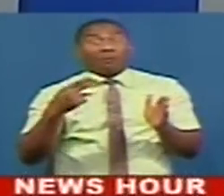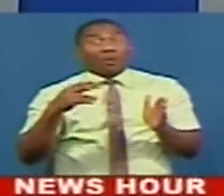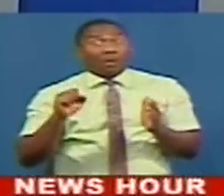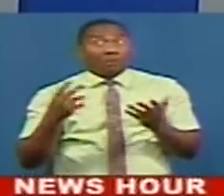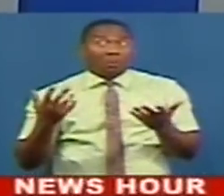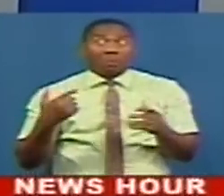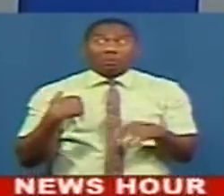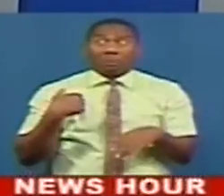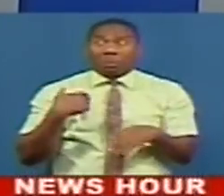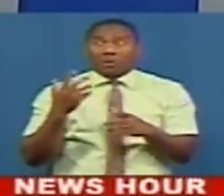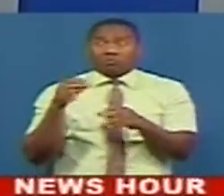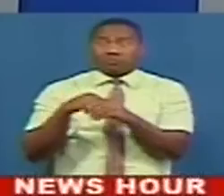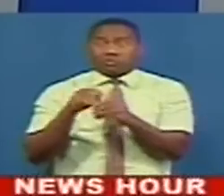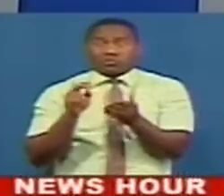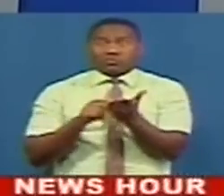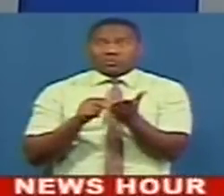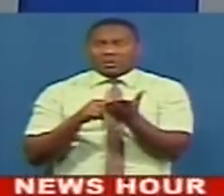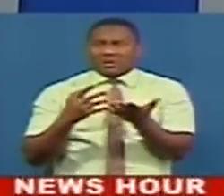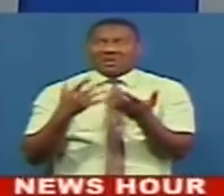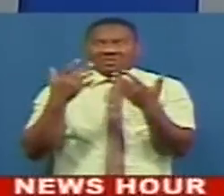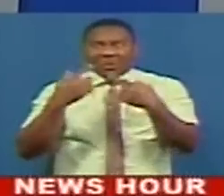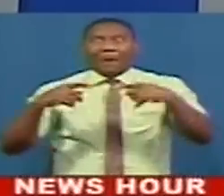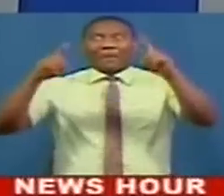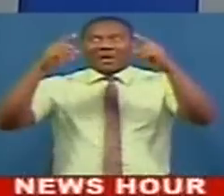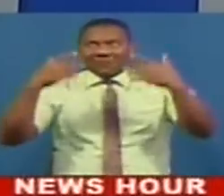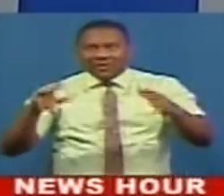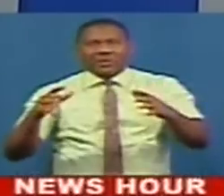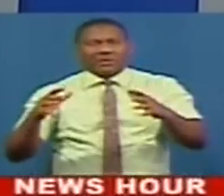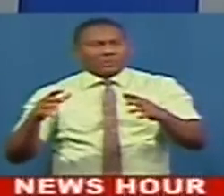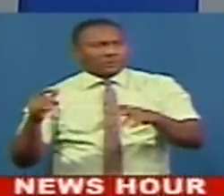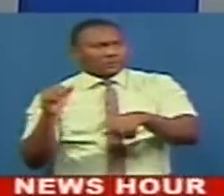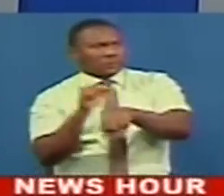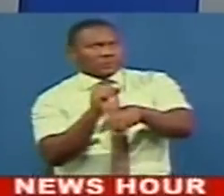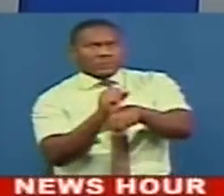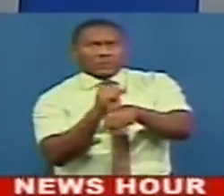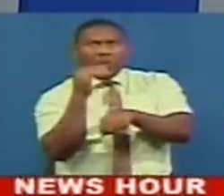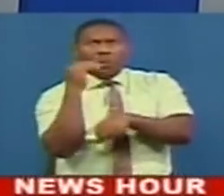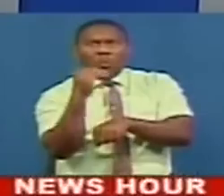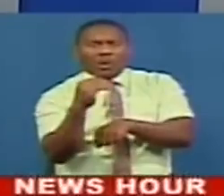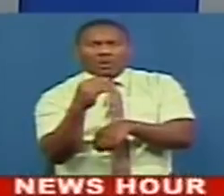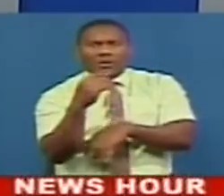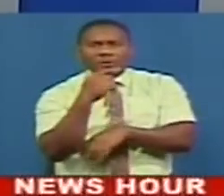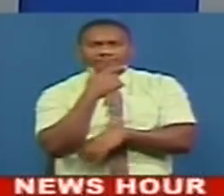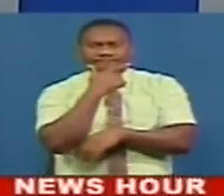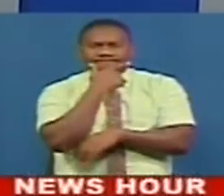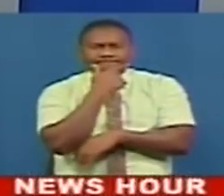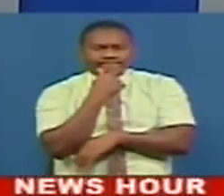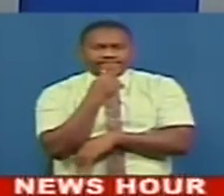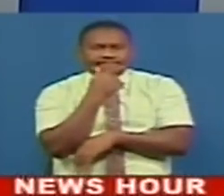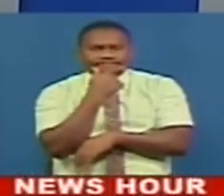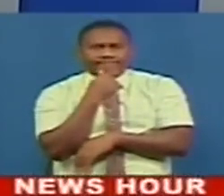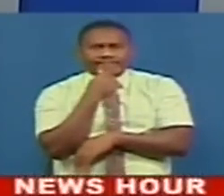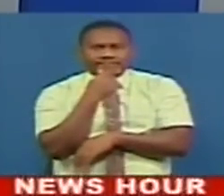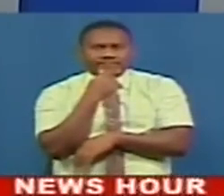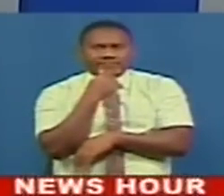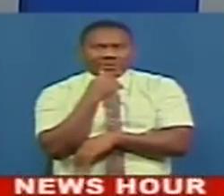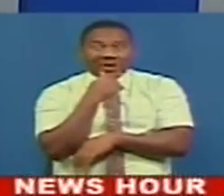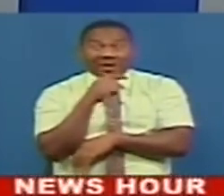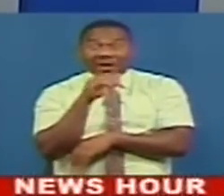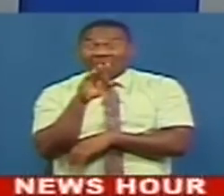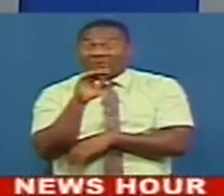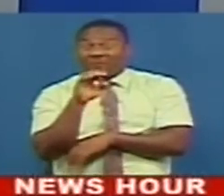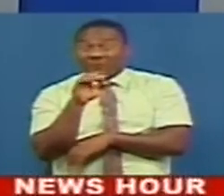unable to practice because you've not been posted to a facility to start work? The above scenario is a situation of